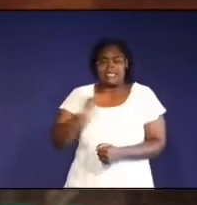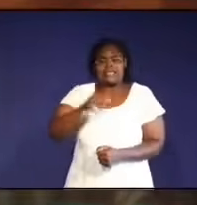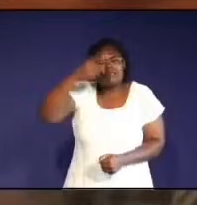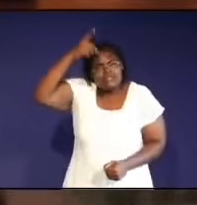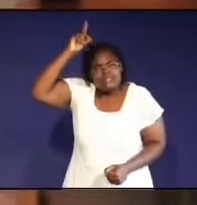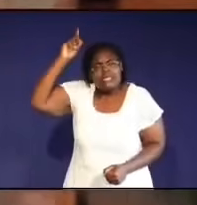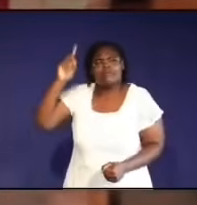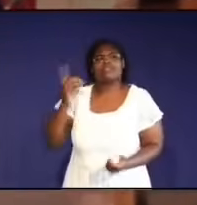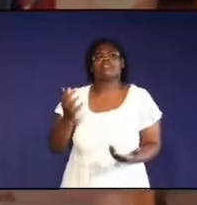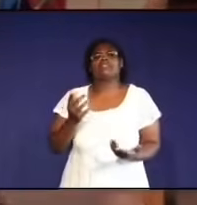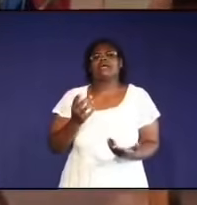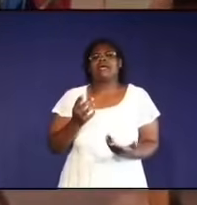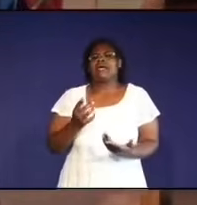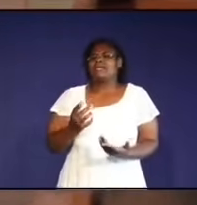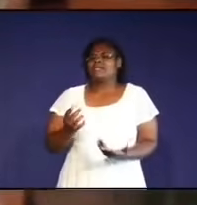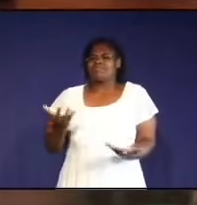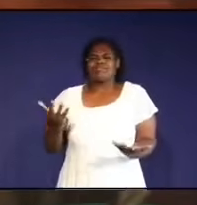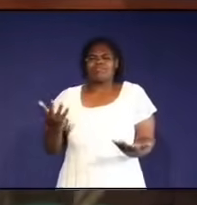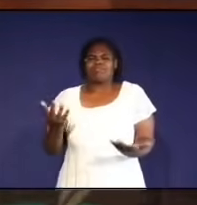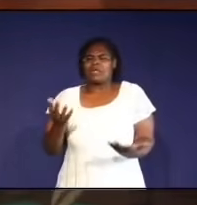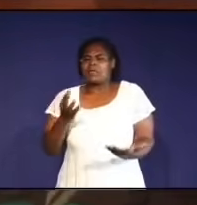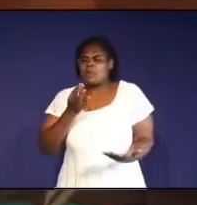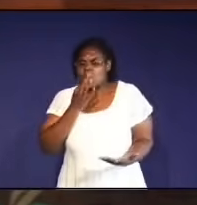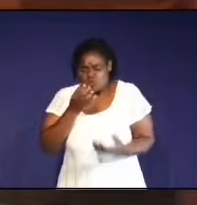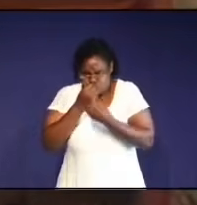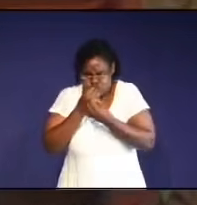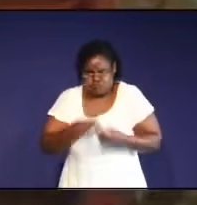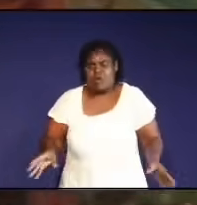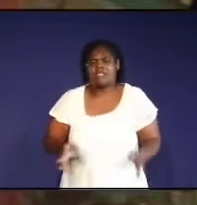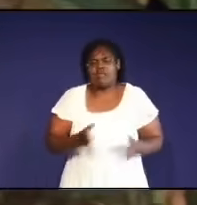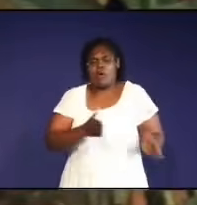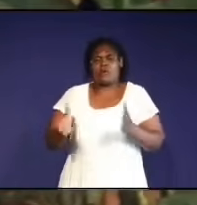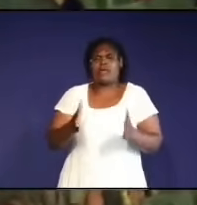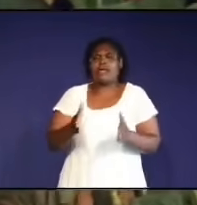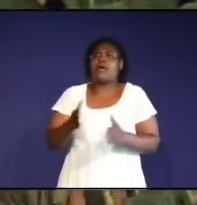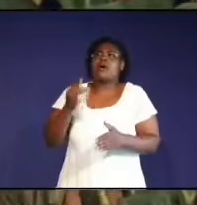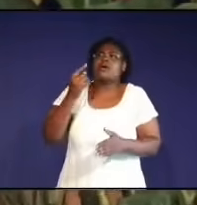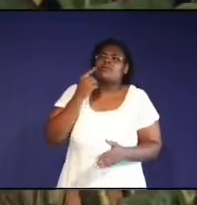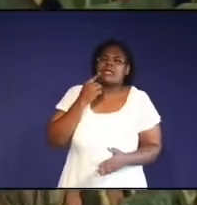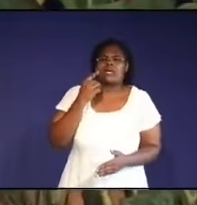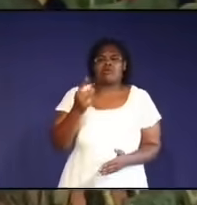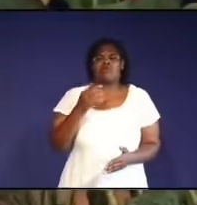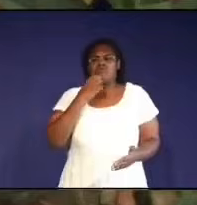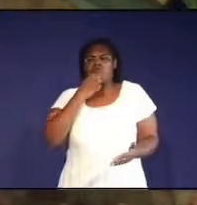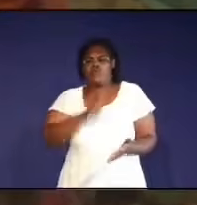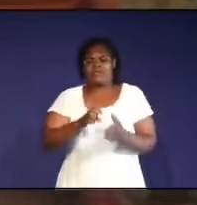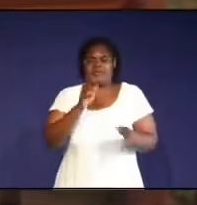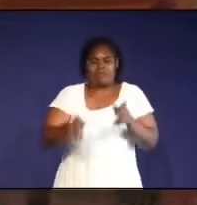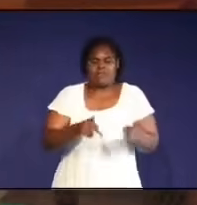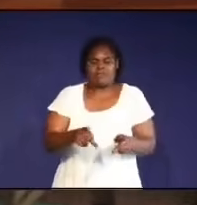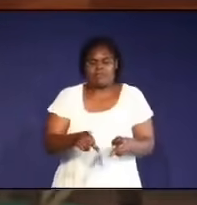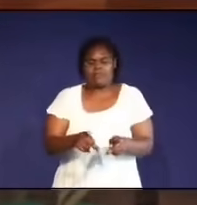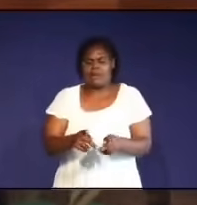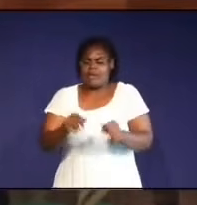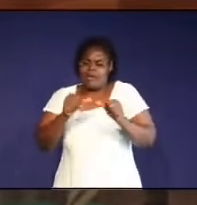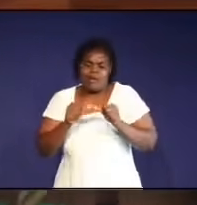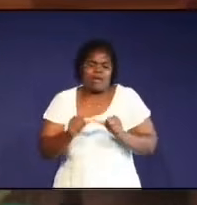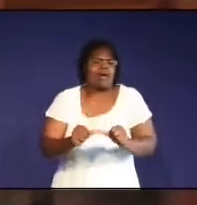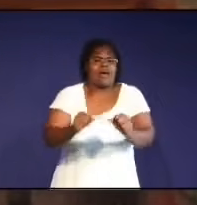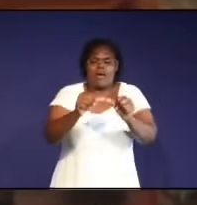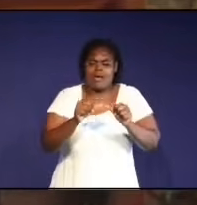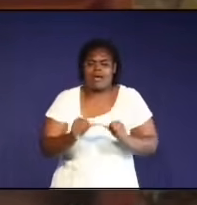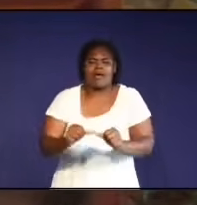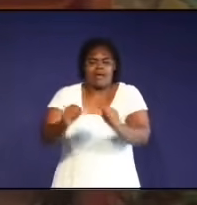I almost lost my way. When I look at the wicked, he seemed to have unending